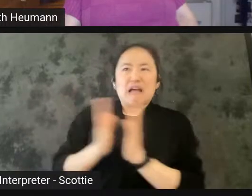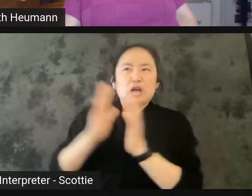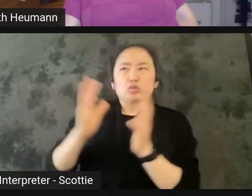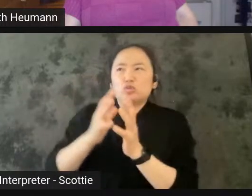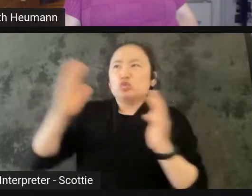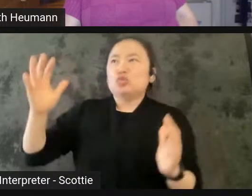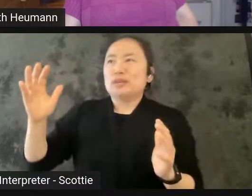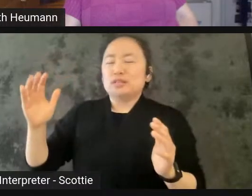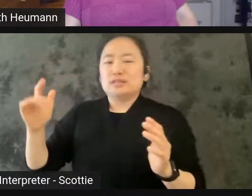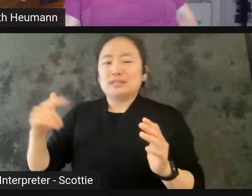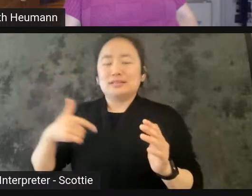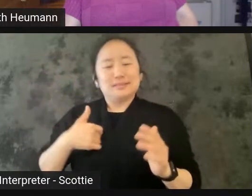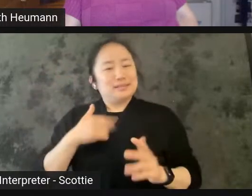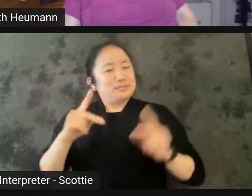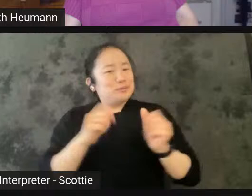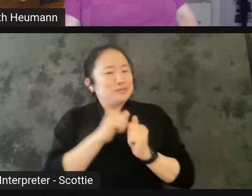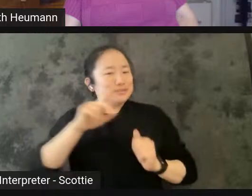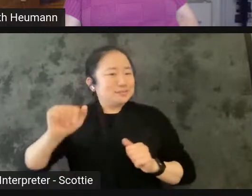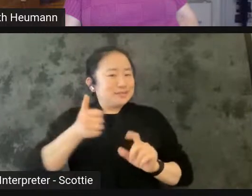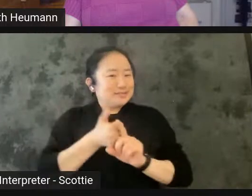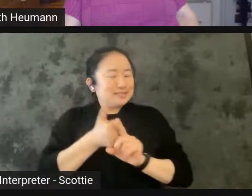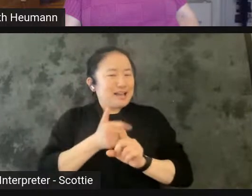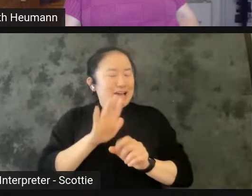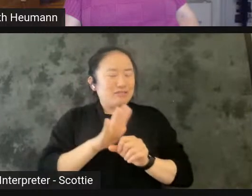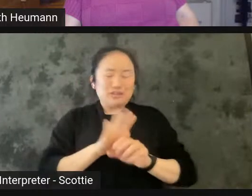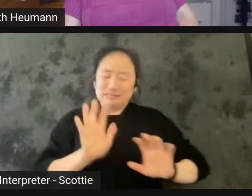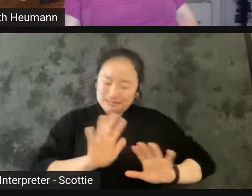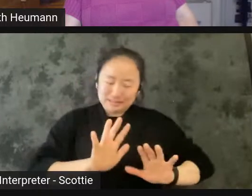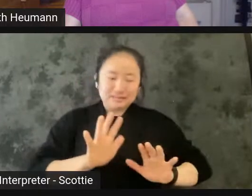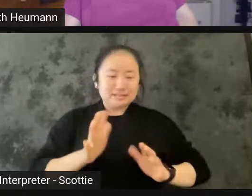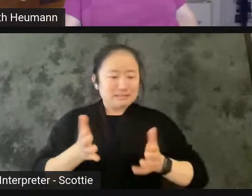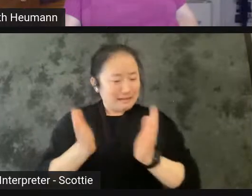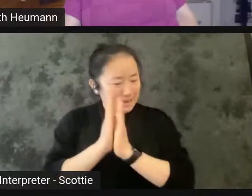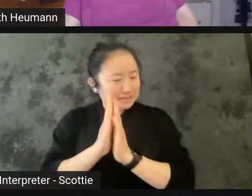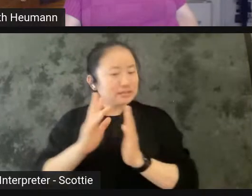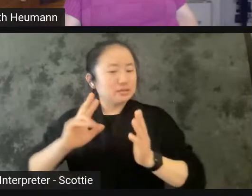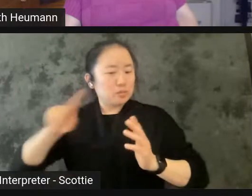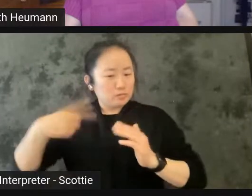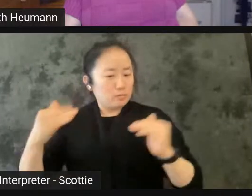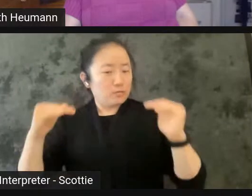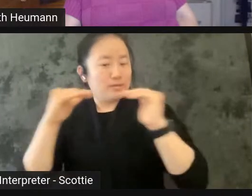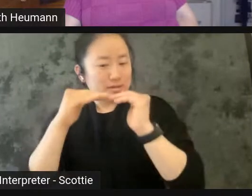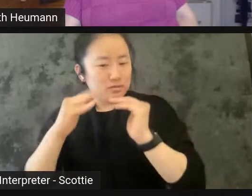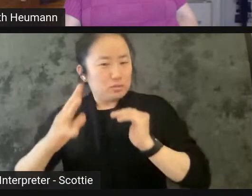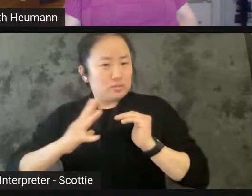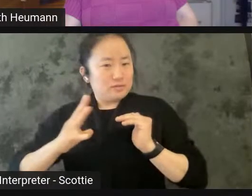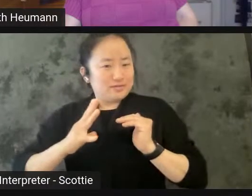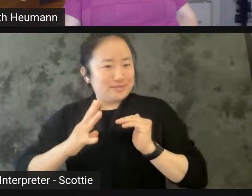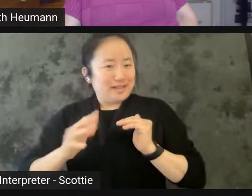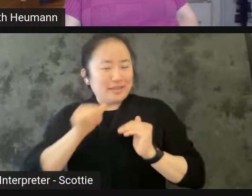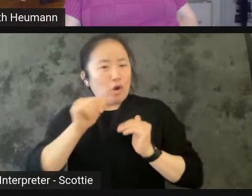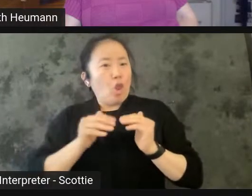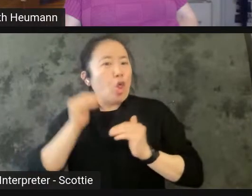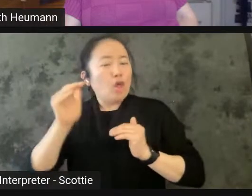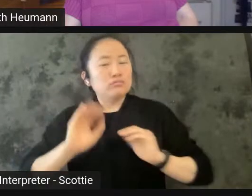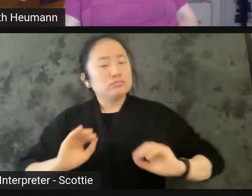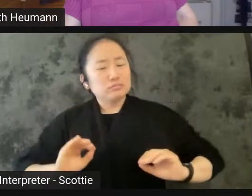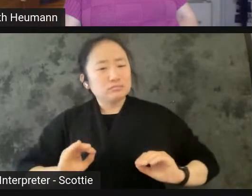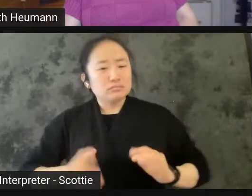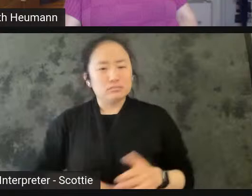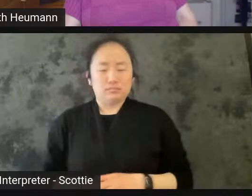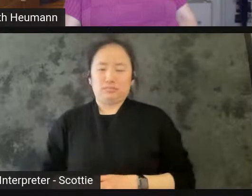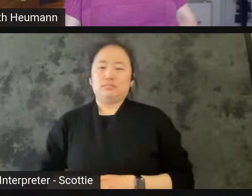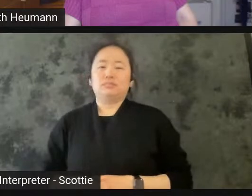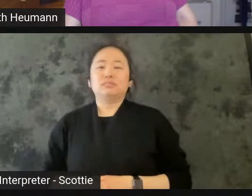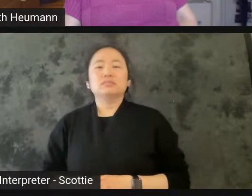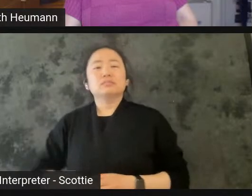equal opportunity is asking too much. Can you each expand on your sense of how people with disabilities are perceived in